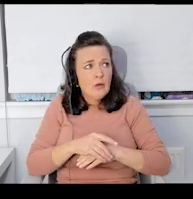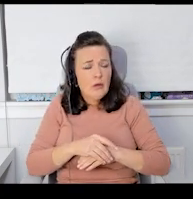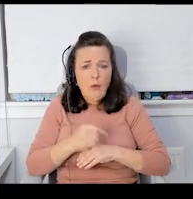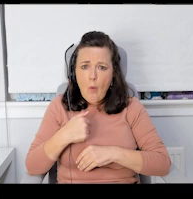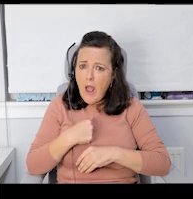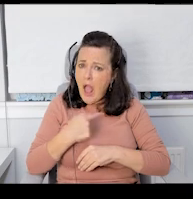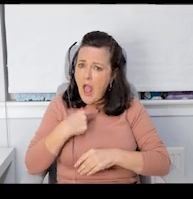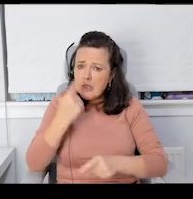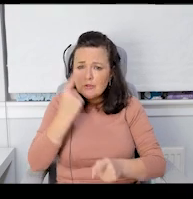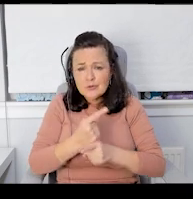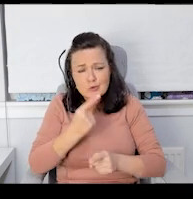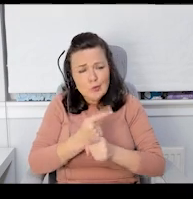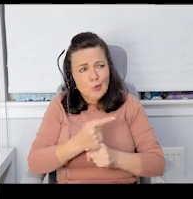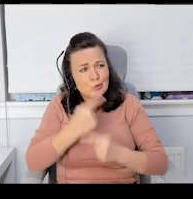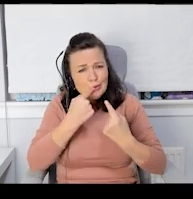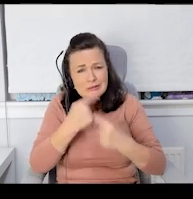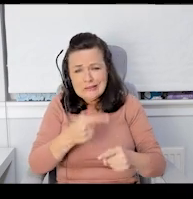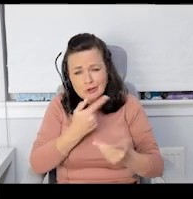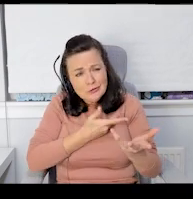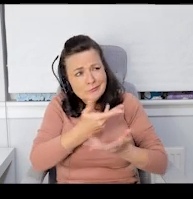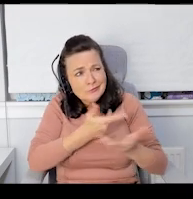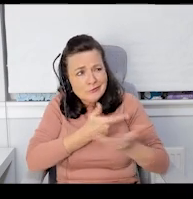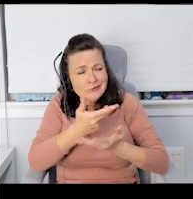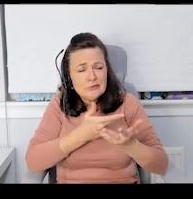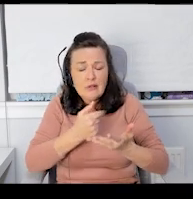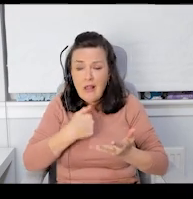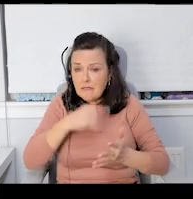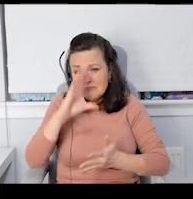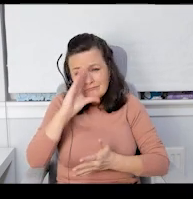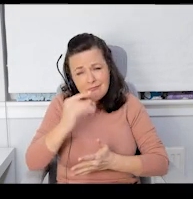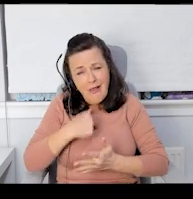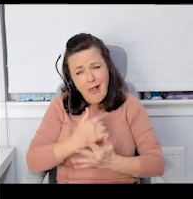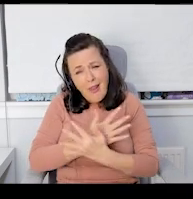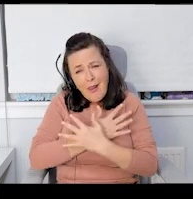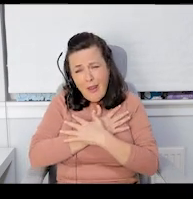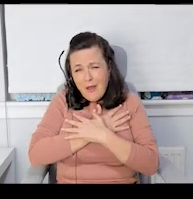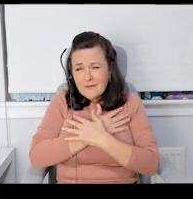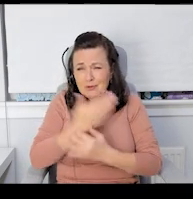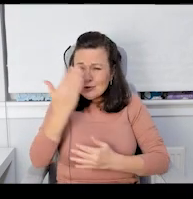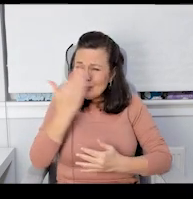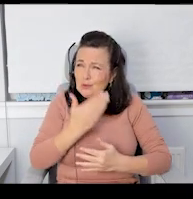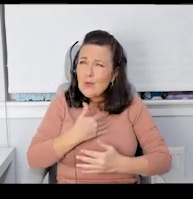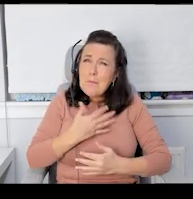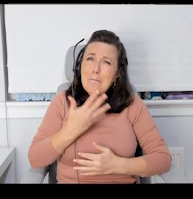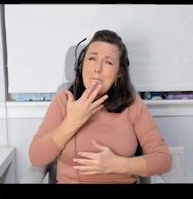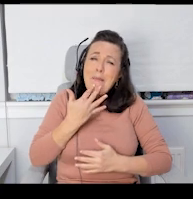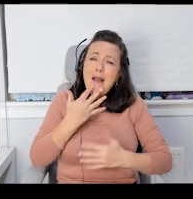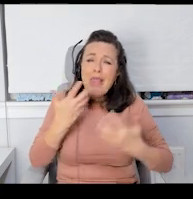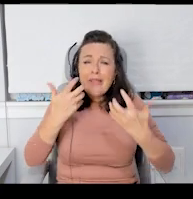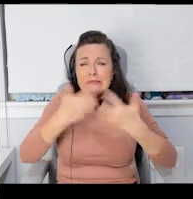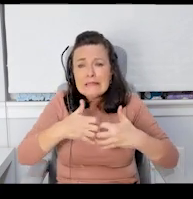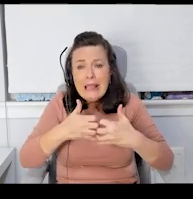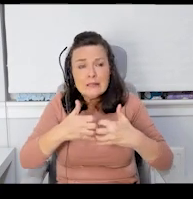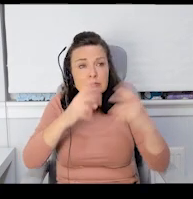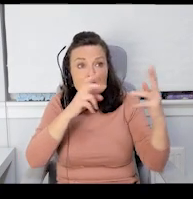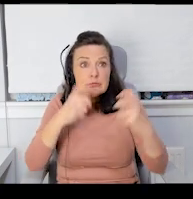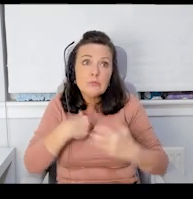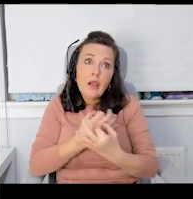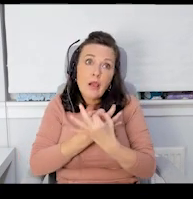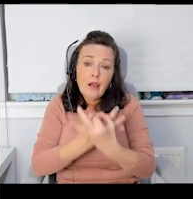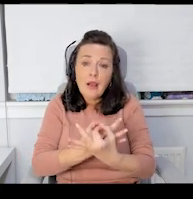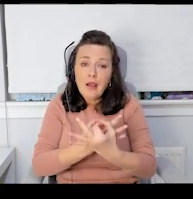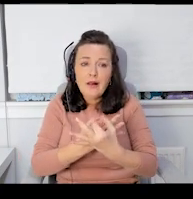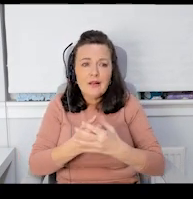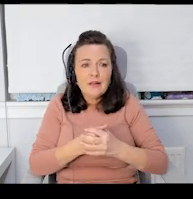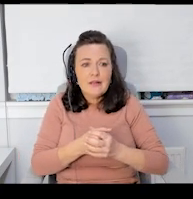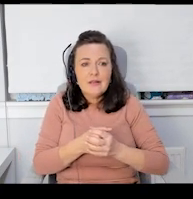well, I mean, I loved school. My favourite subject was maths and technical. So it